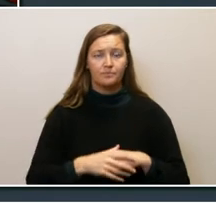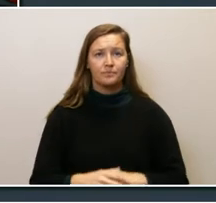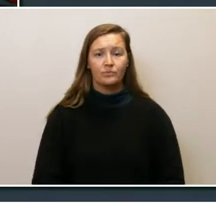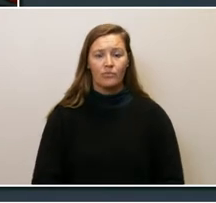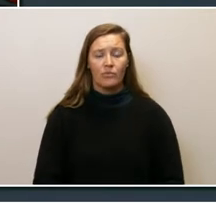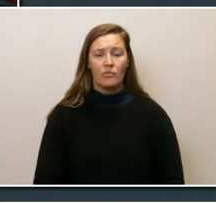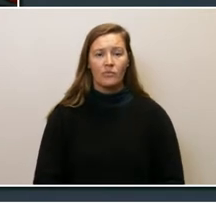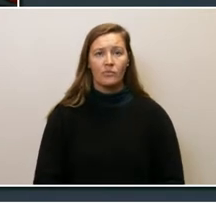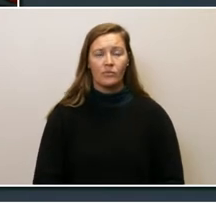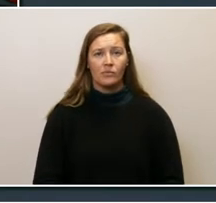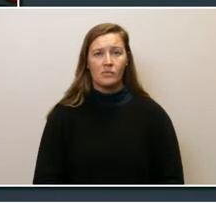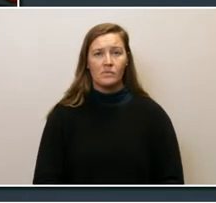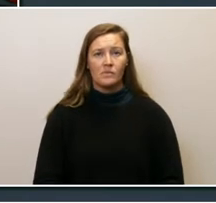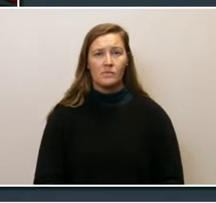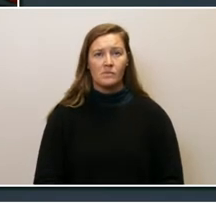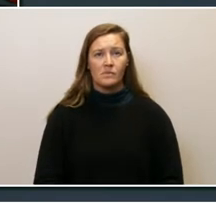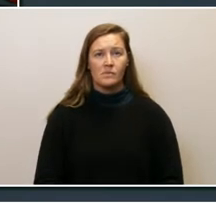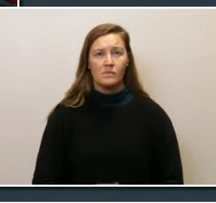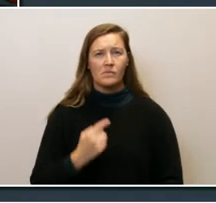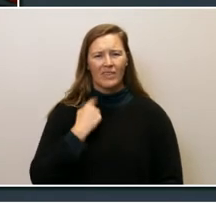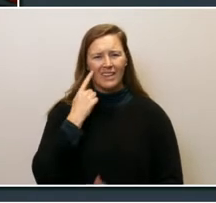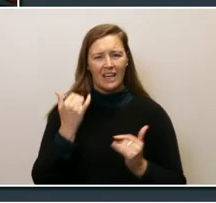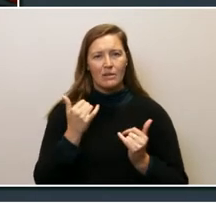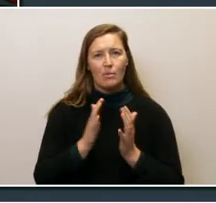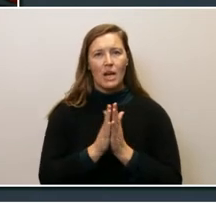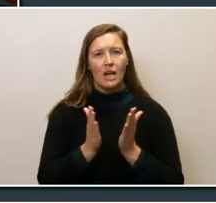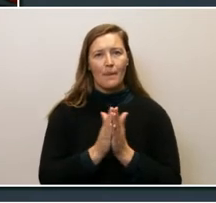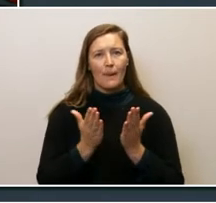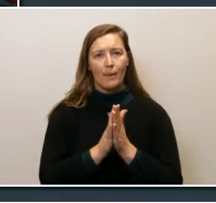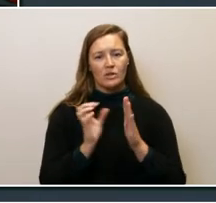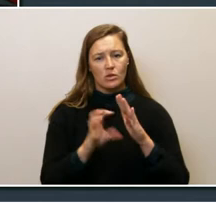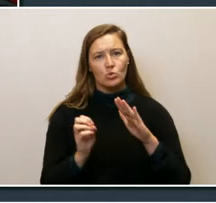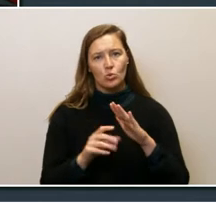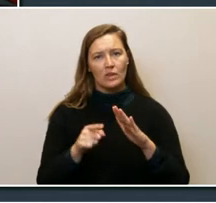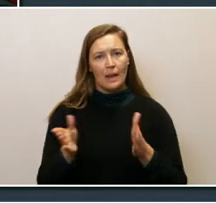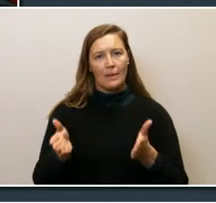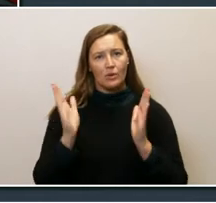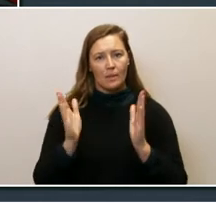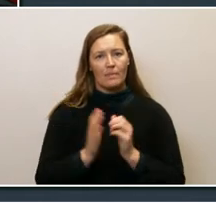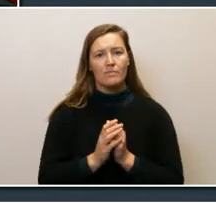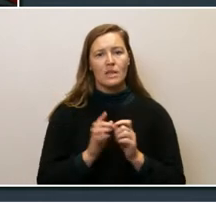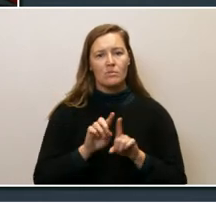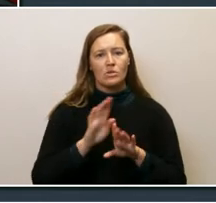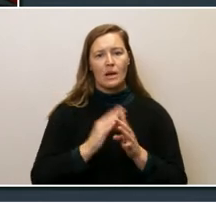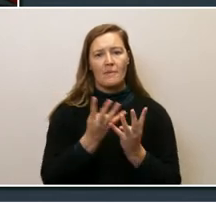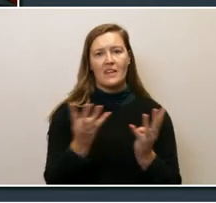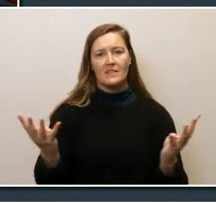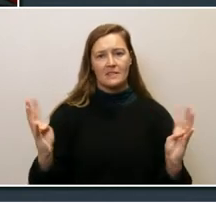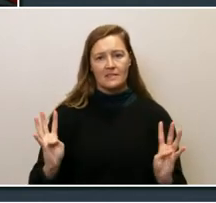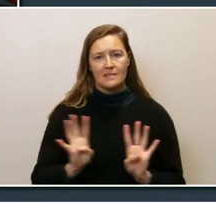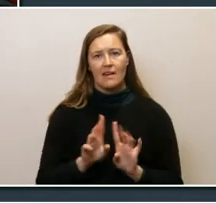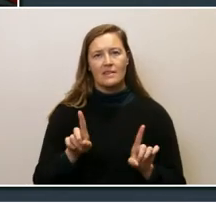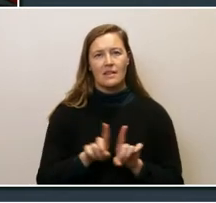issues. It has been, I think it stores library books now. There has been a fence around the majority of it. It is like